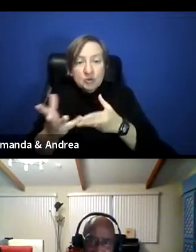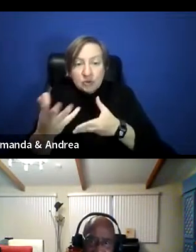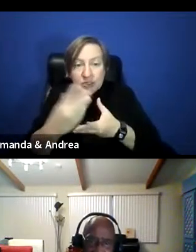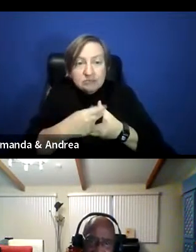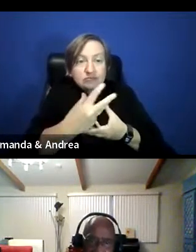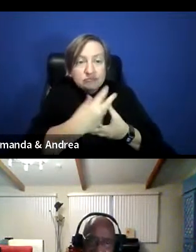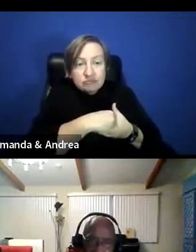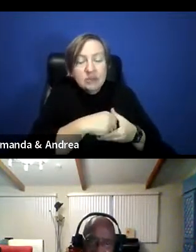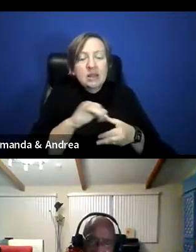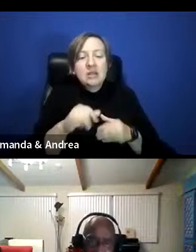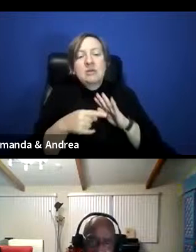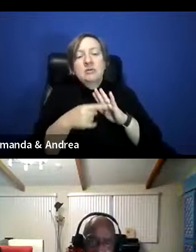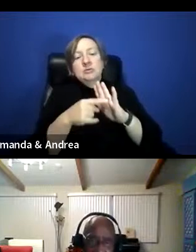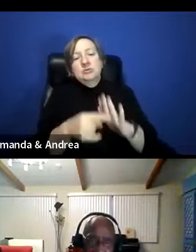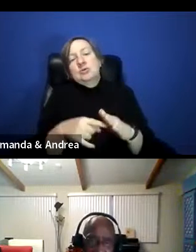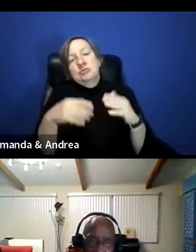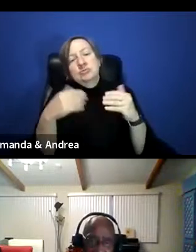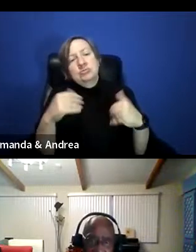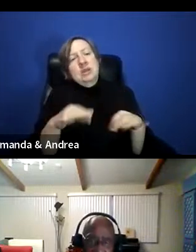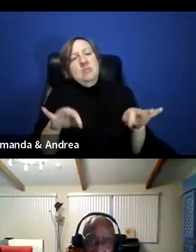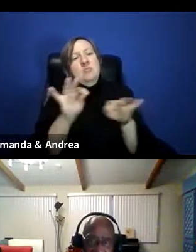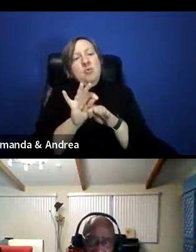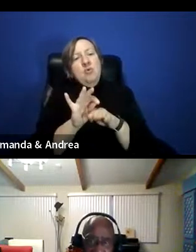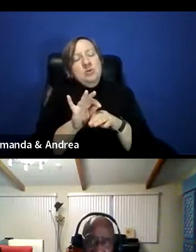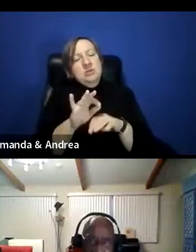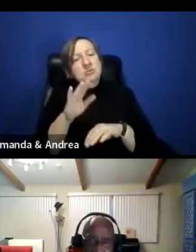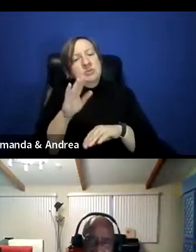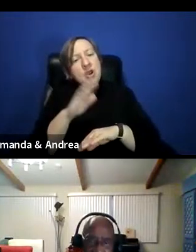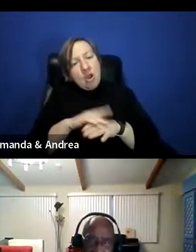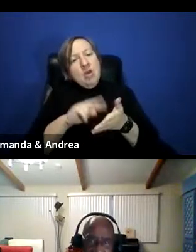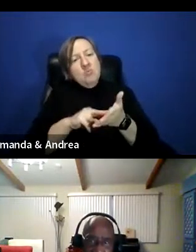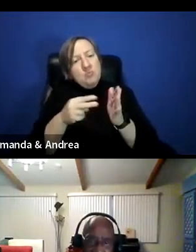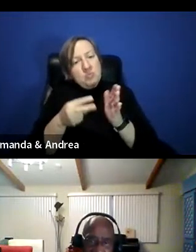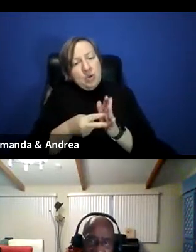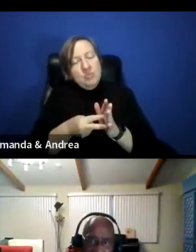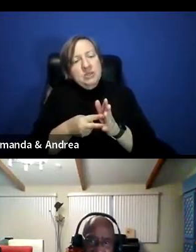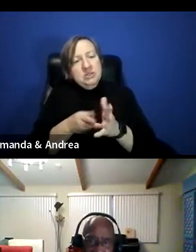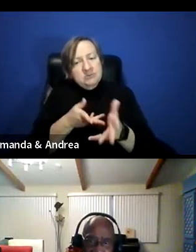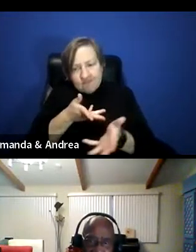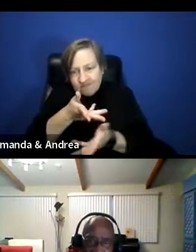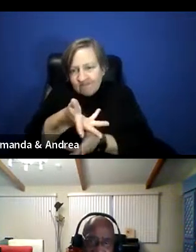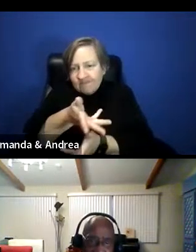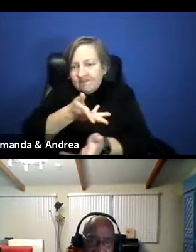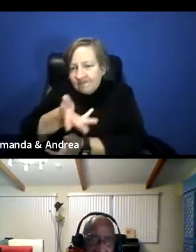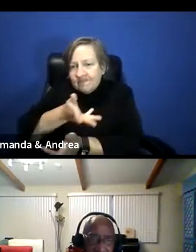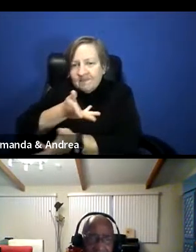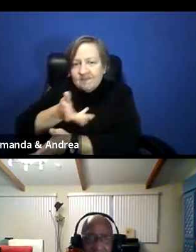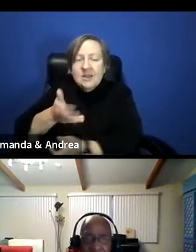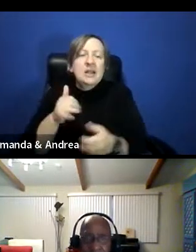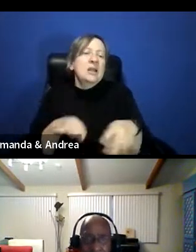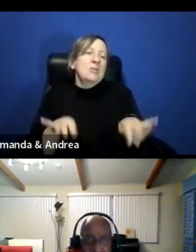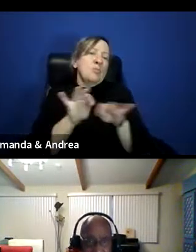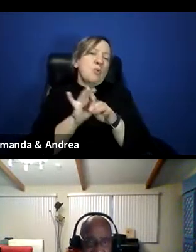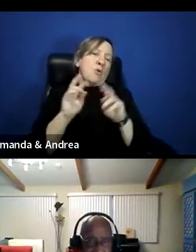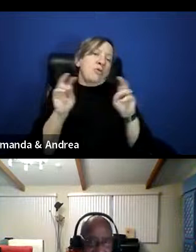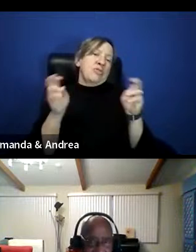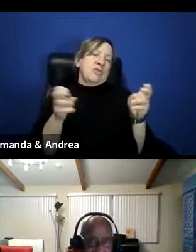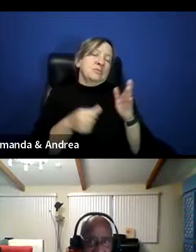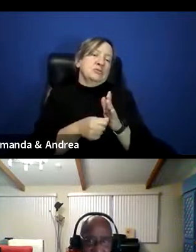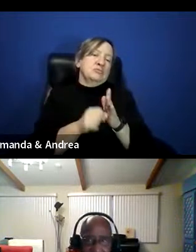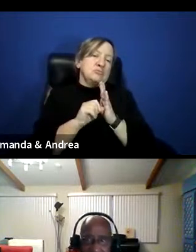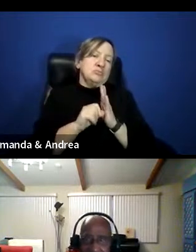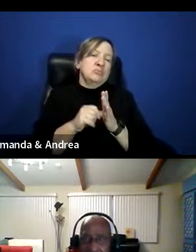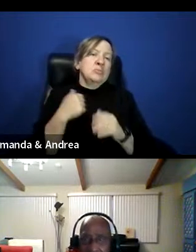underscores the importance of the intentionality of this engagement. And I think that's such an important theme to highlight as we talk about